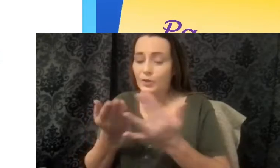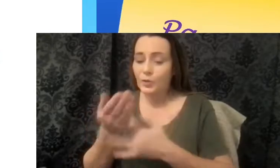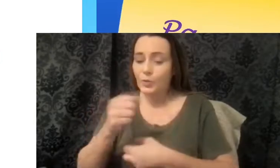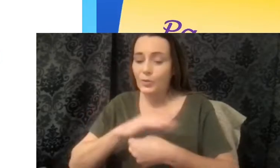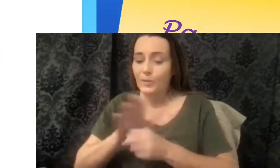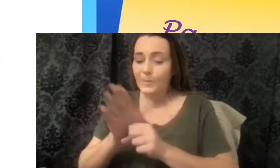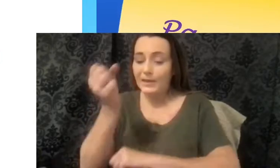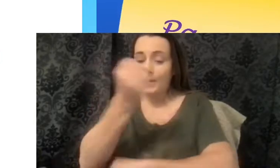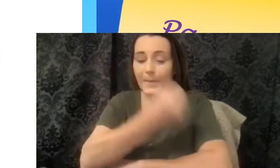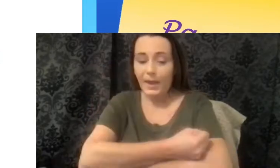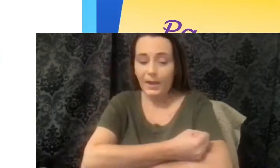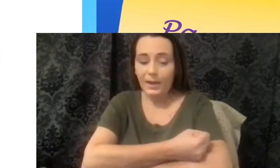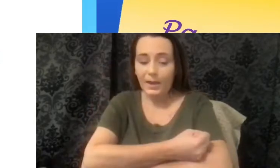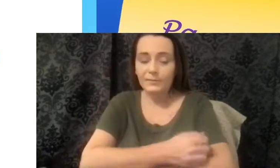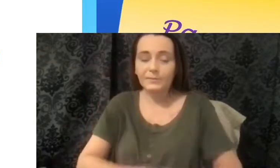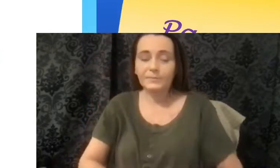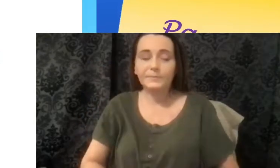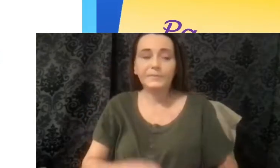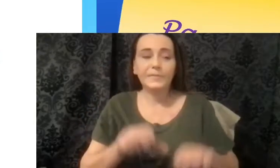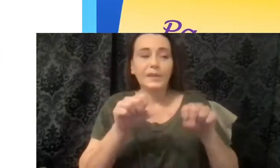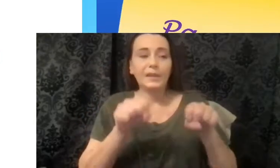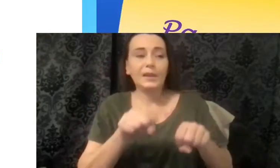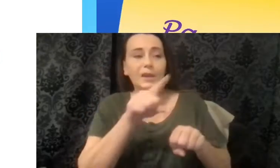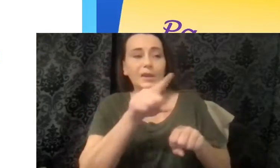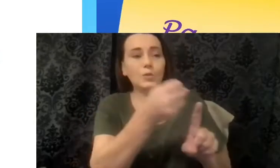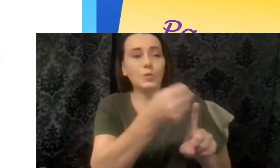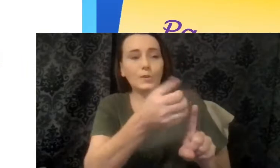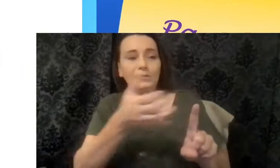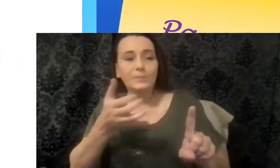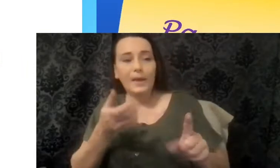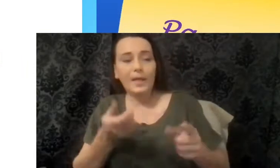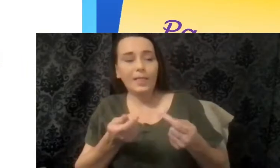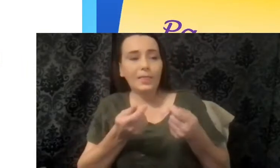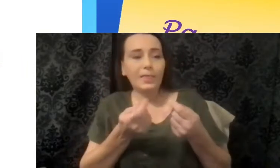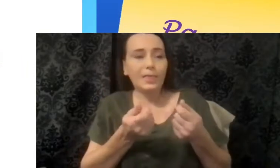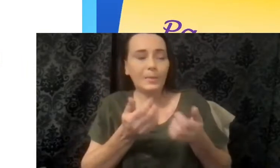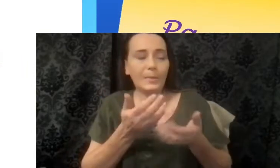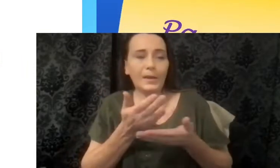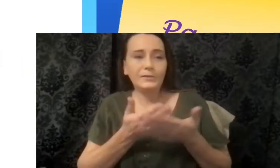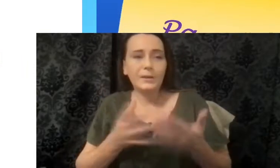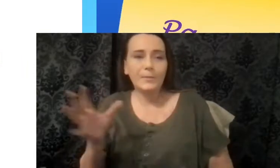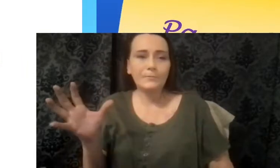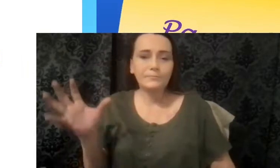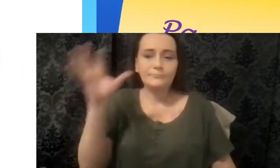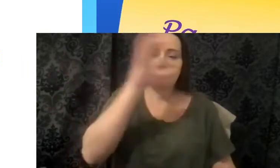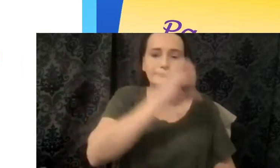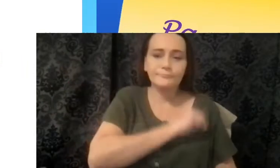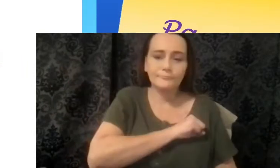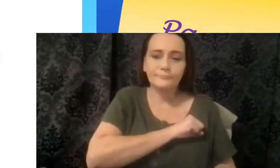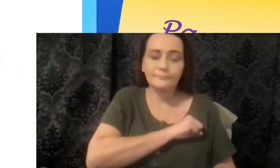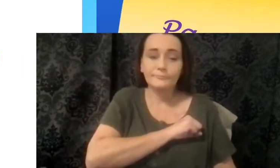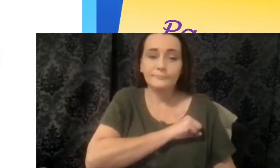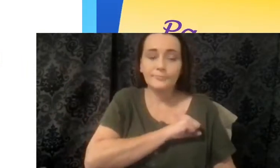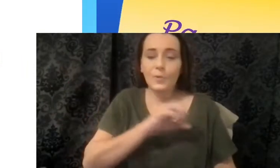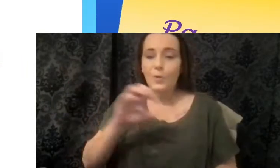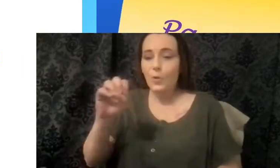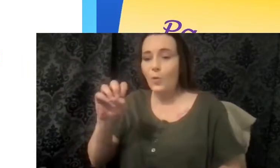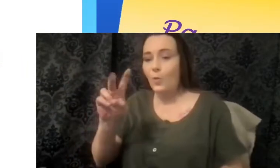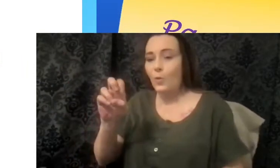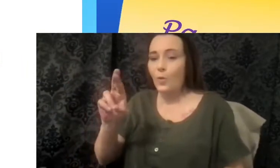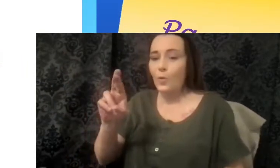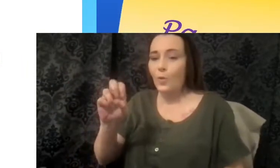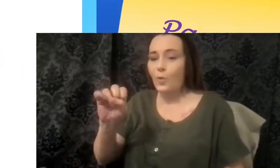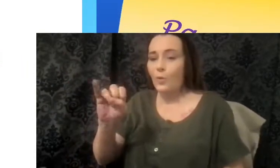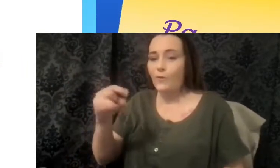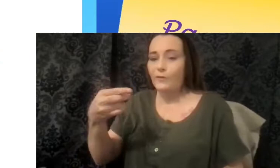you expand a little bit on some of the oversight that is currently in place?